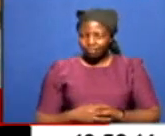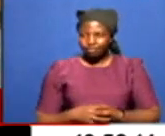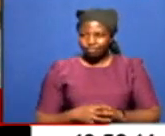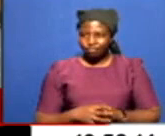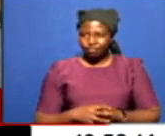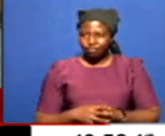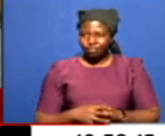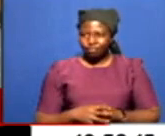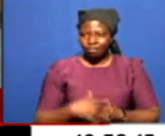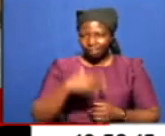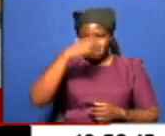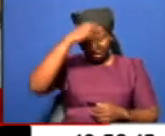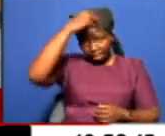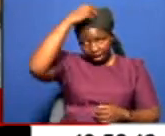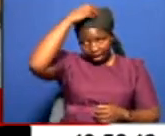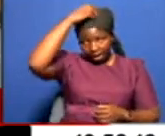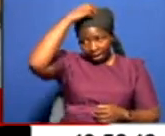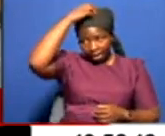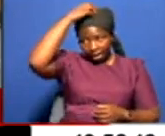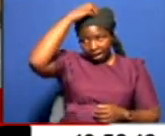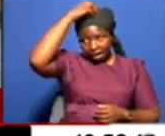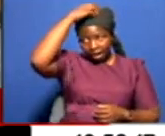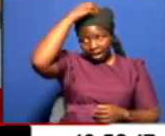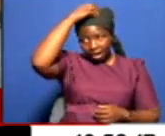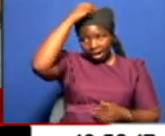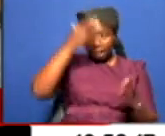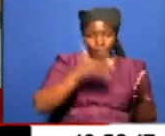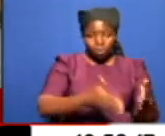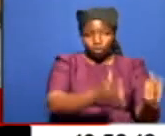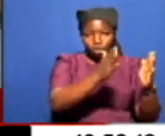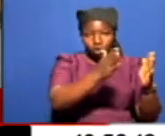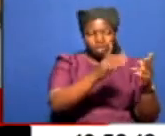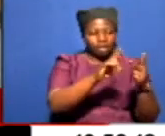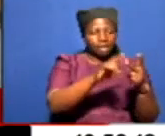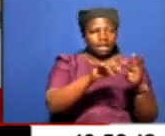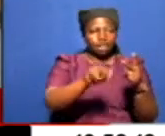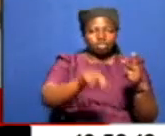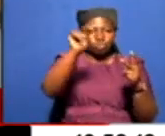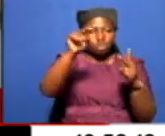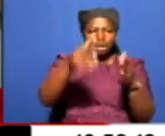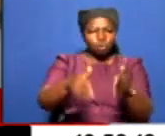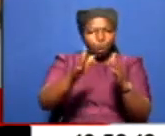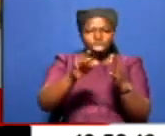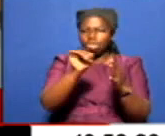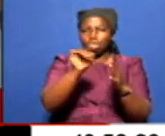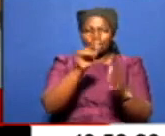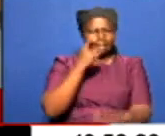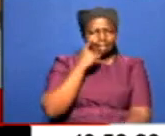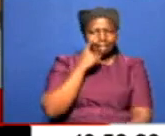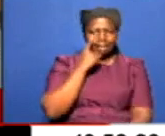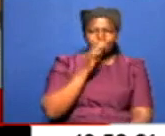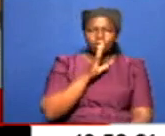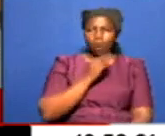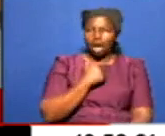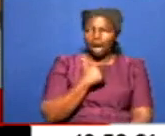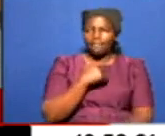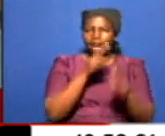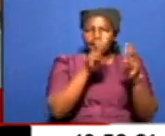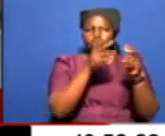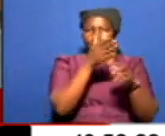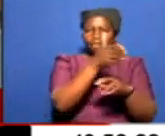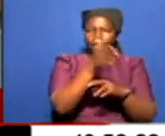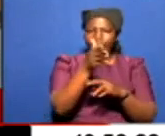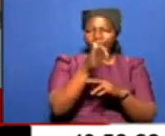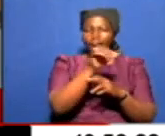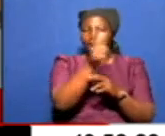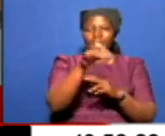the Lamu corridor, yes, and the northern frontier, yes, we seem to be having an issue there. Other